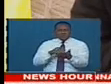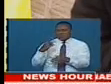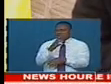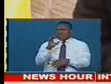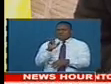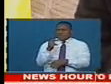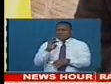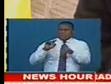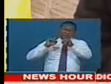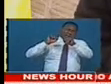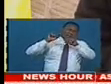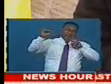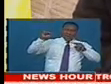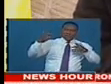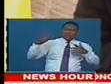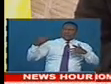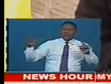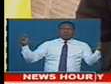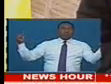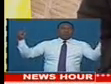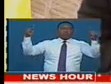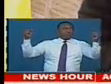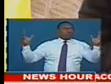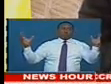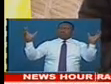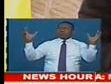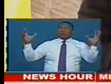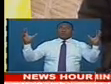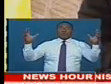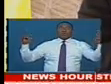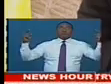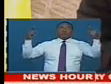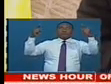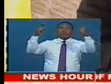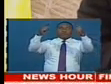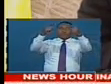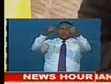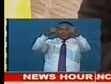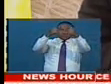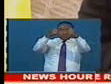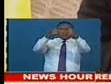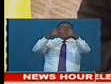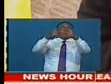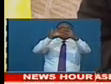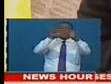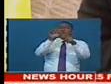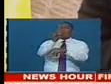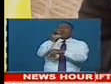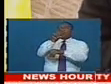Simultaneously, these instruments were coordinated to all point at the same object in the sky and got what are